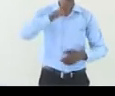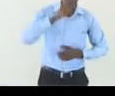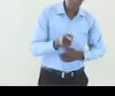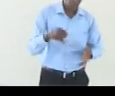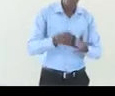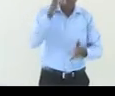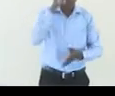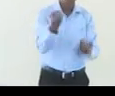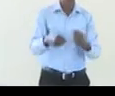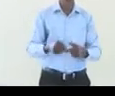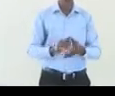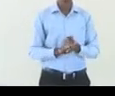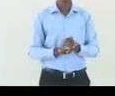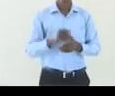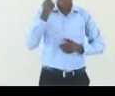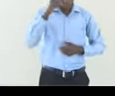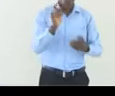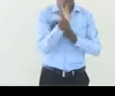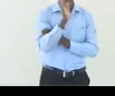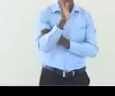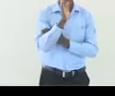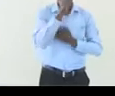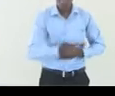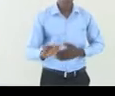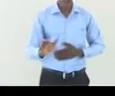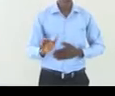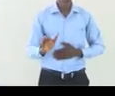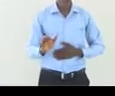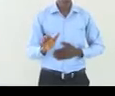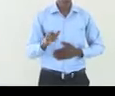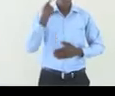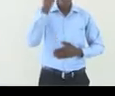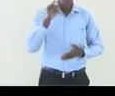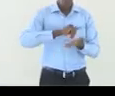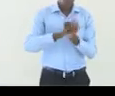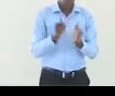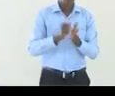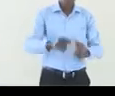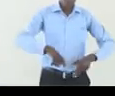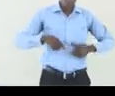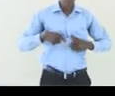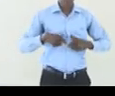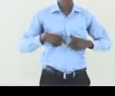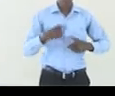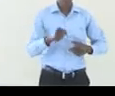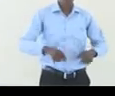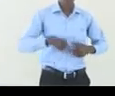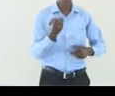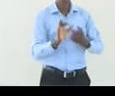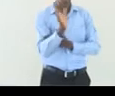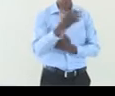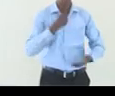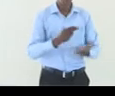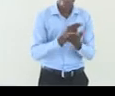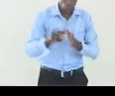certainty. Remember? For God's children, for those who will live the life of God, the life